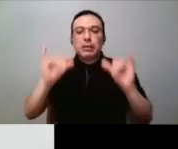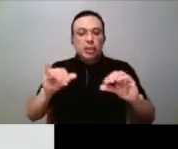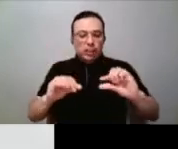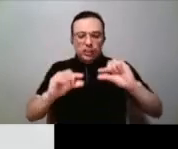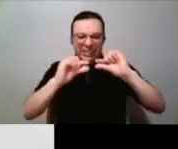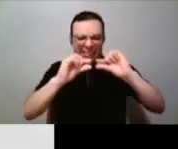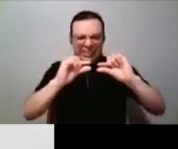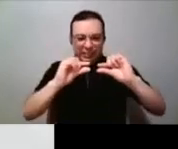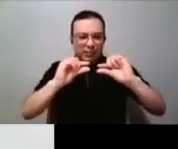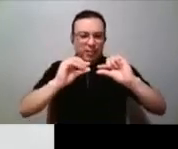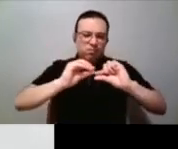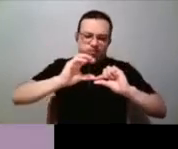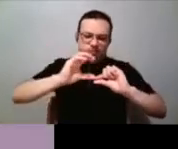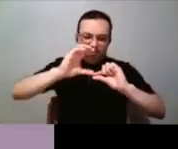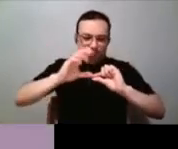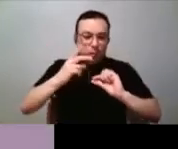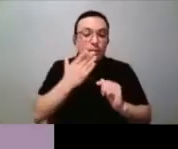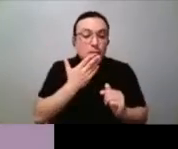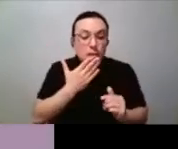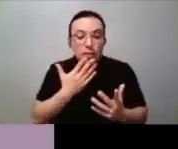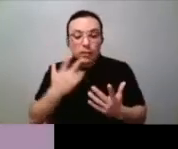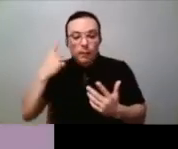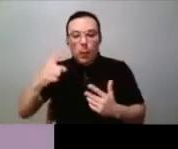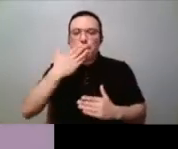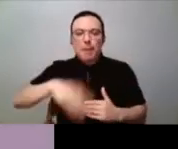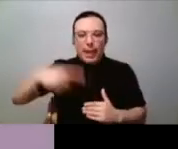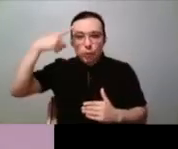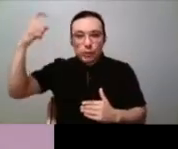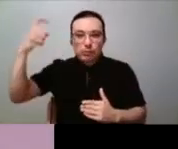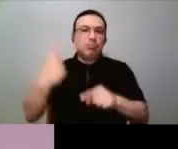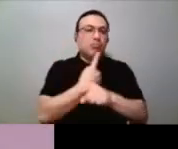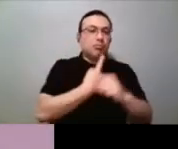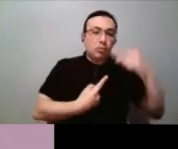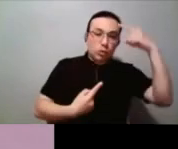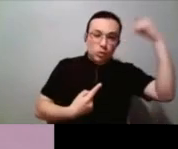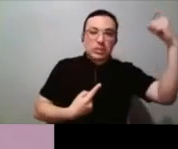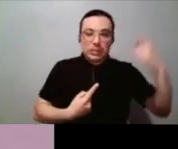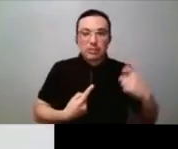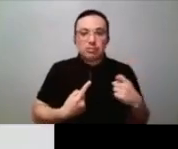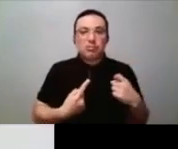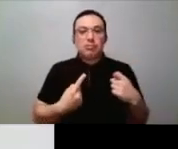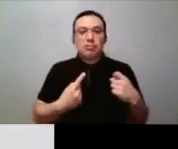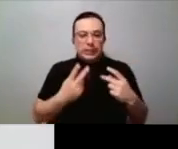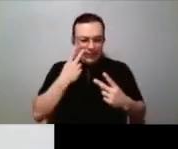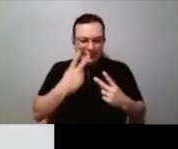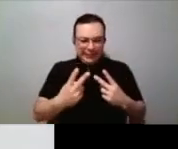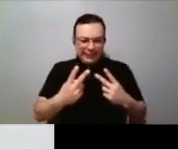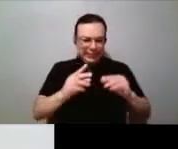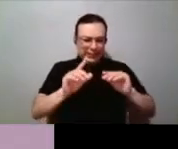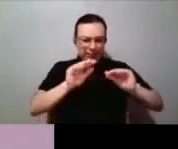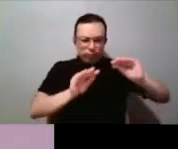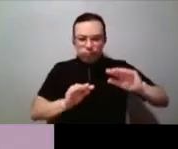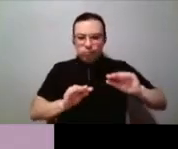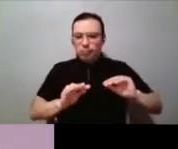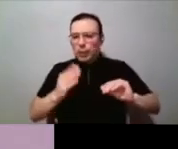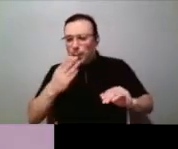color of nightmares and dreams. Strange mauves pierced by odd spots, stripes of blue and black